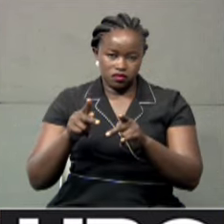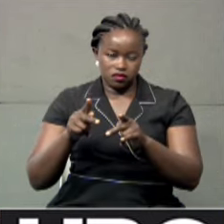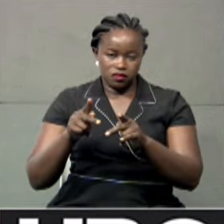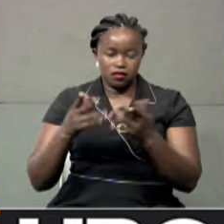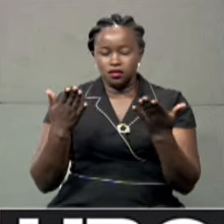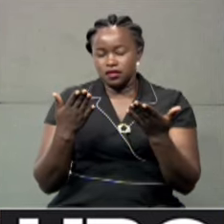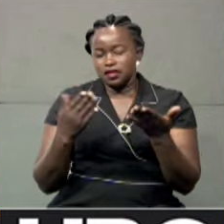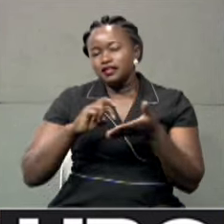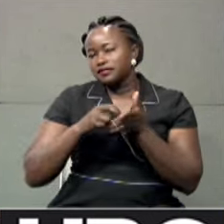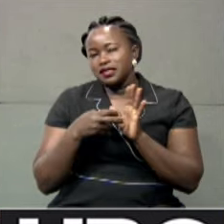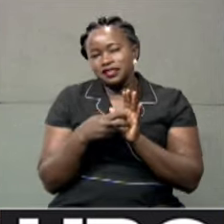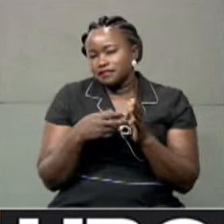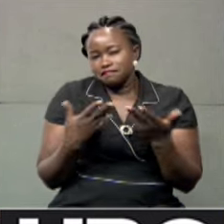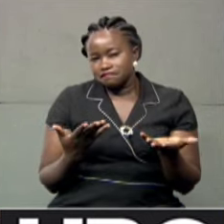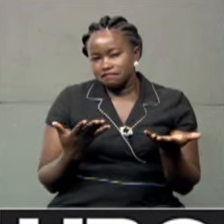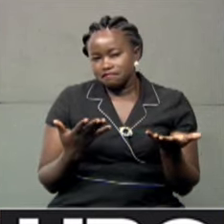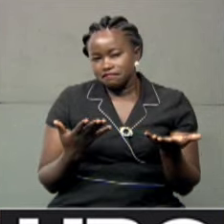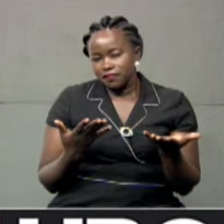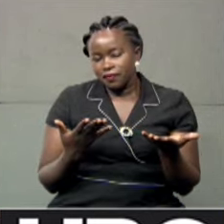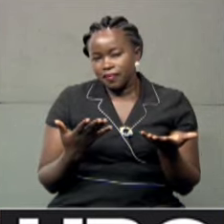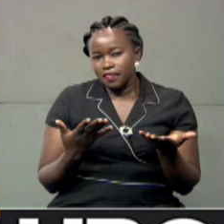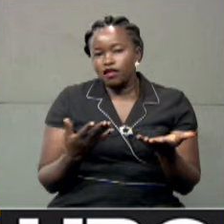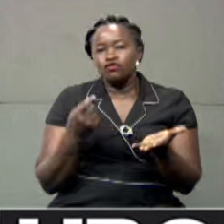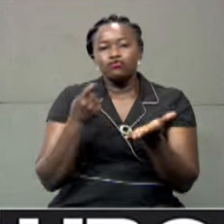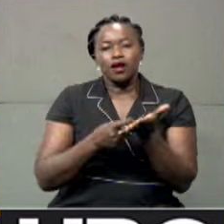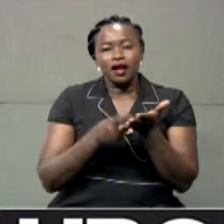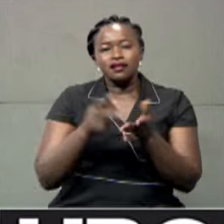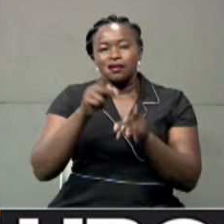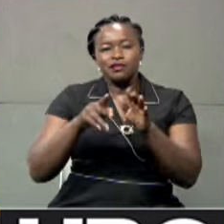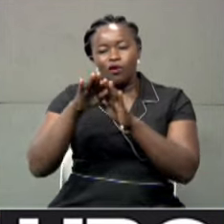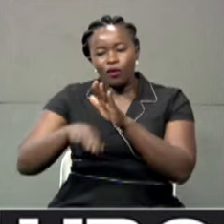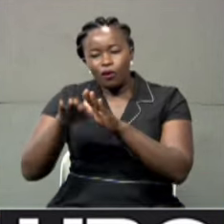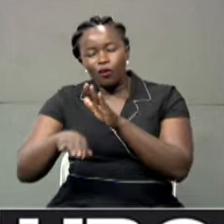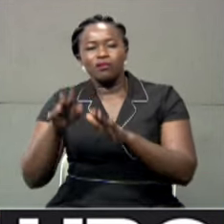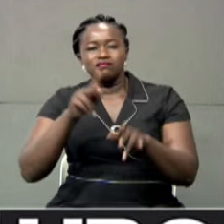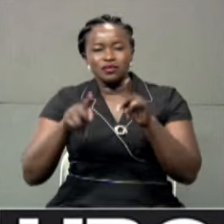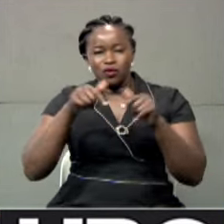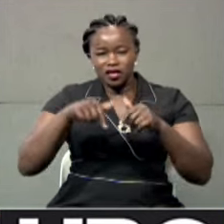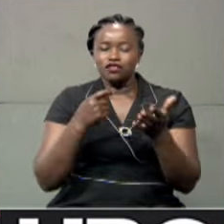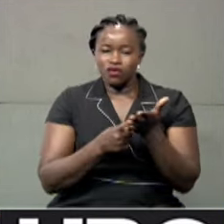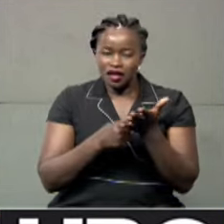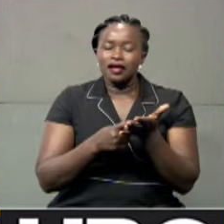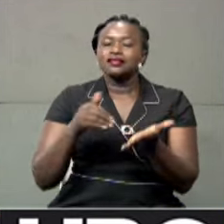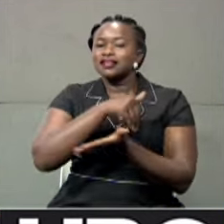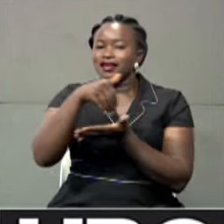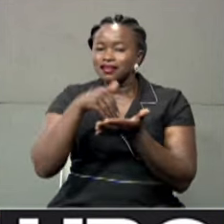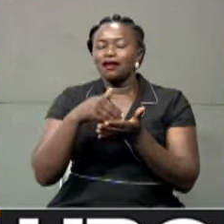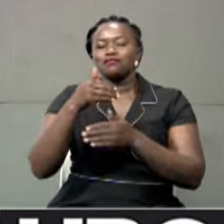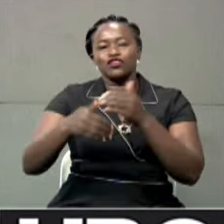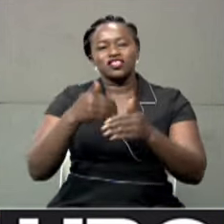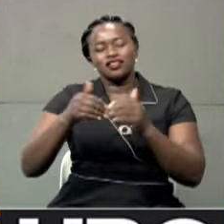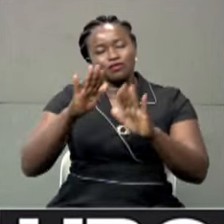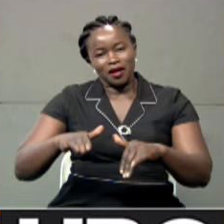This implies that the common Ugandan is at the center of the parliamentary processes